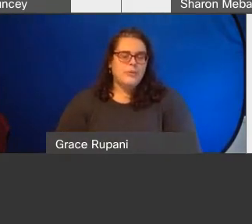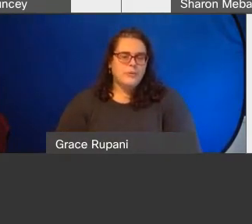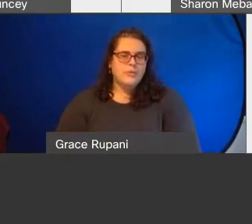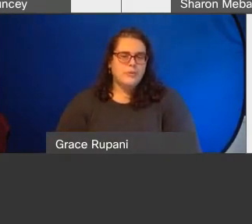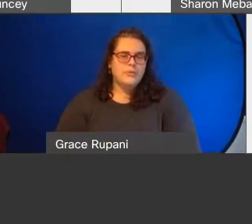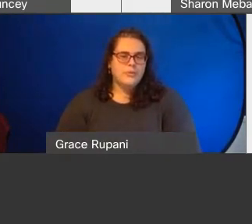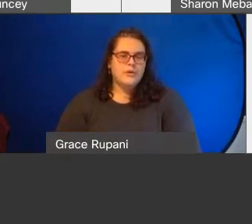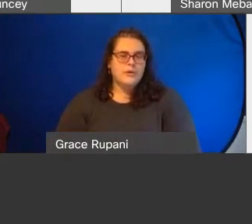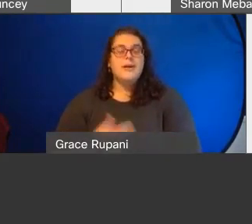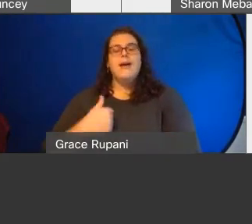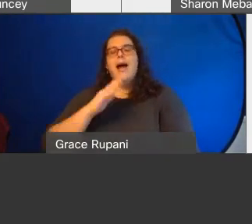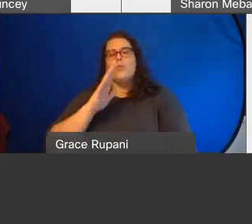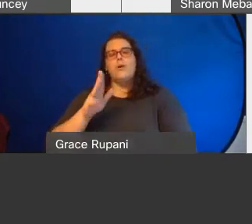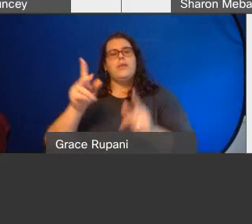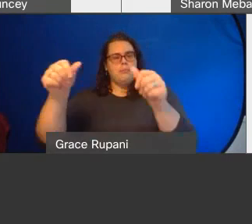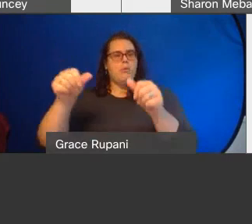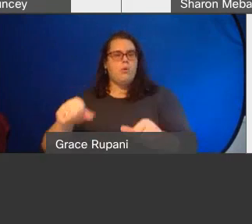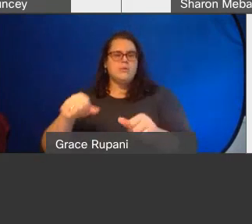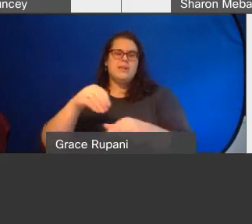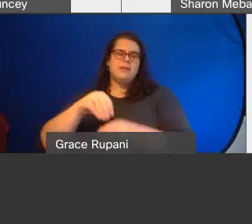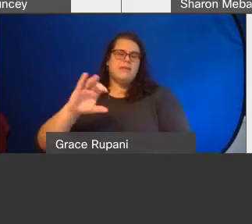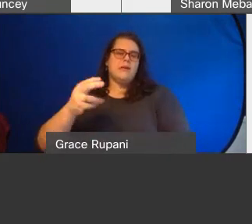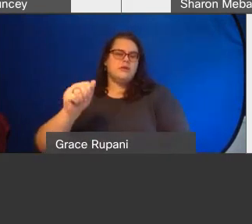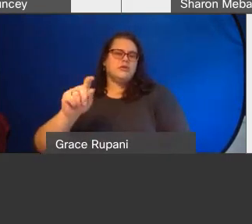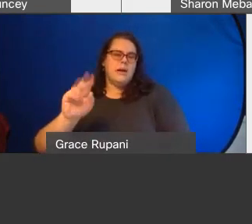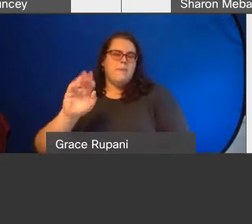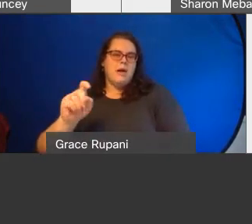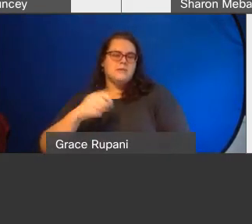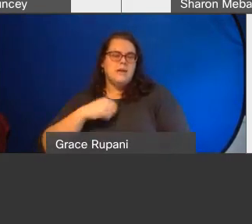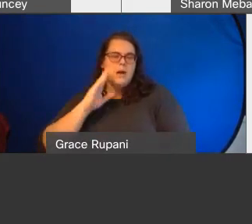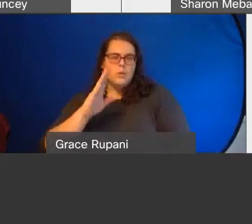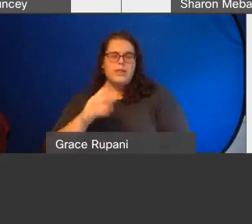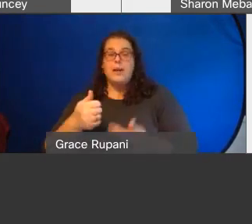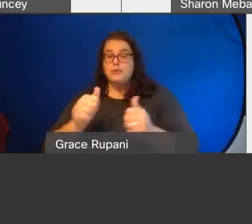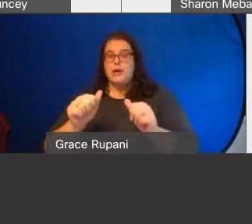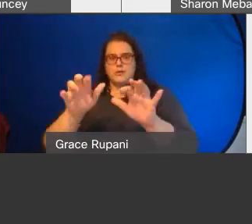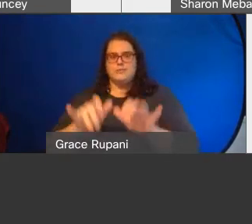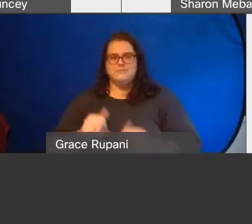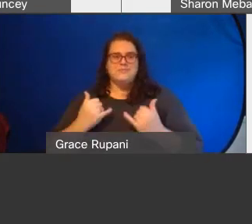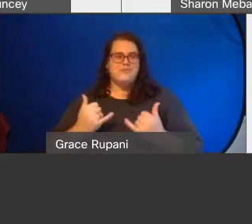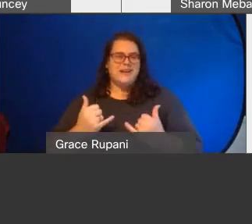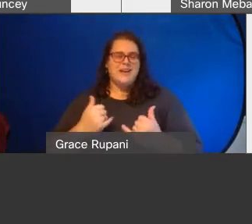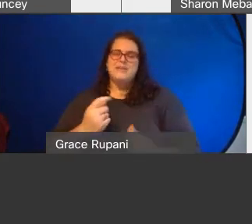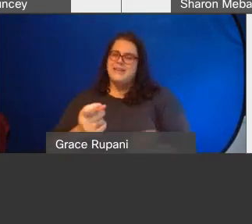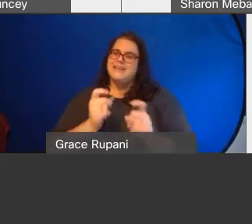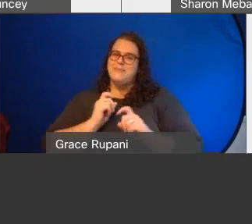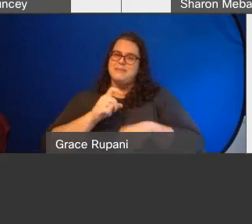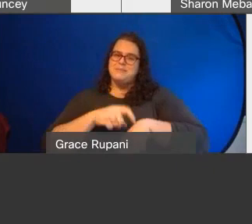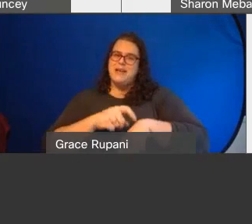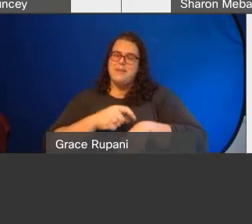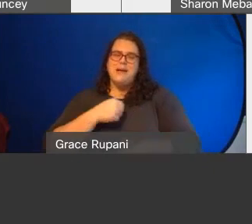post those in the chat box. I'm trying to do that now. Gotta forgive me, I'm not the most versed